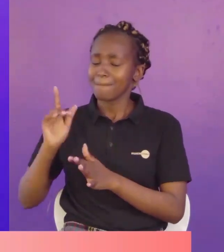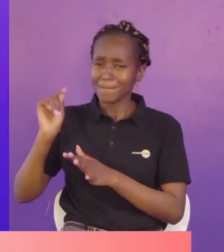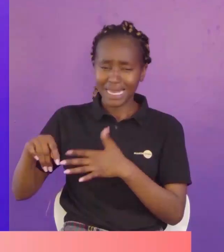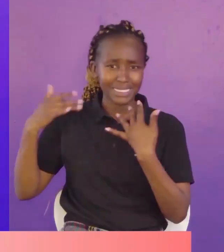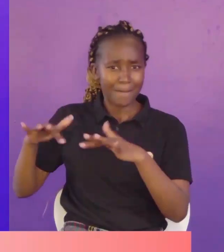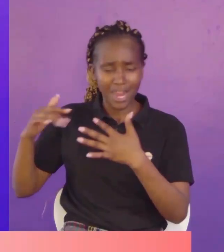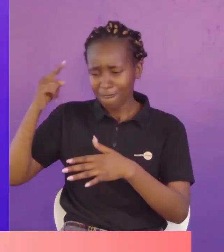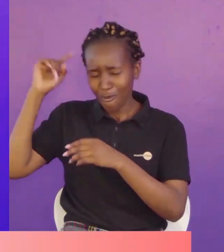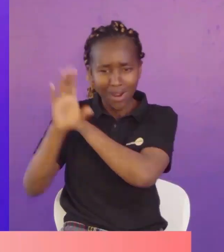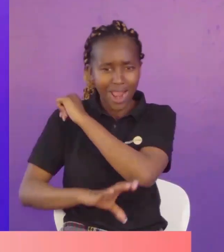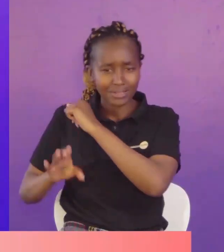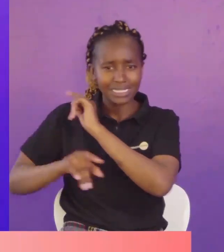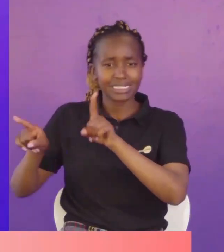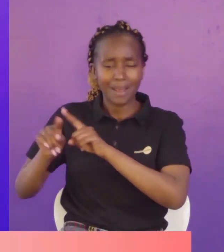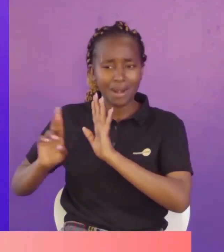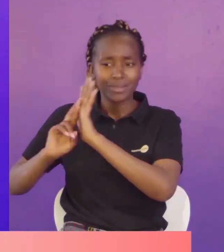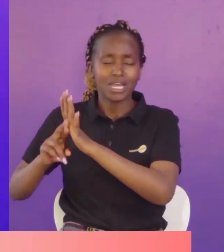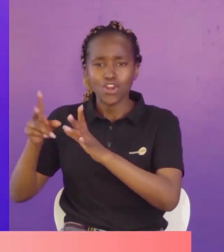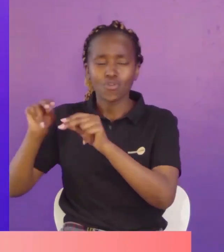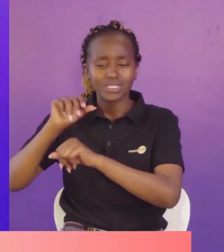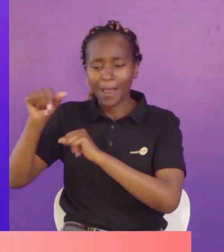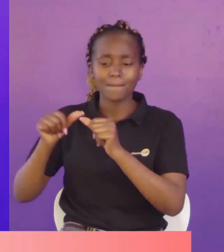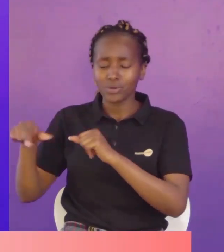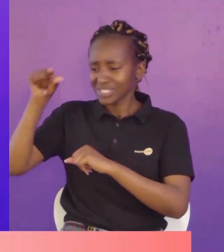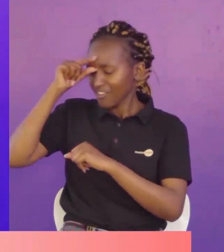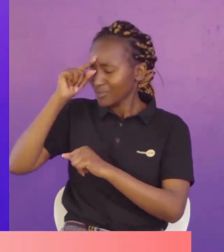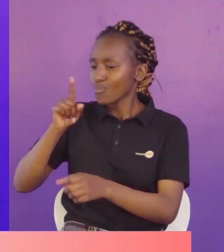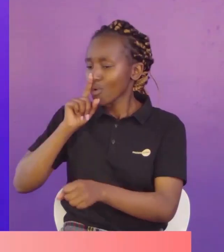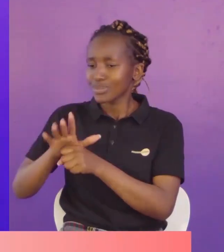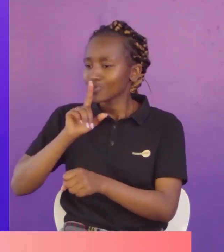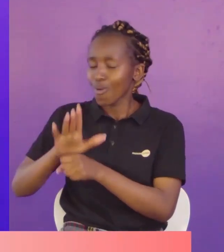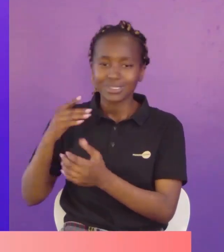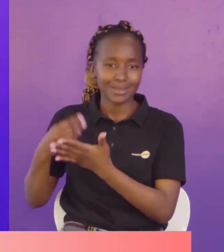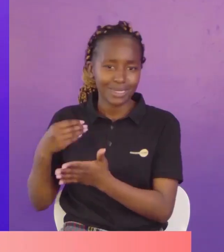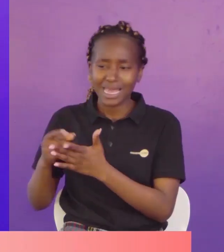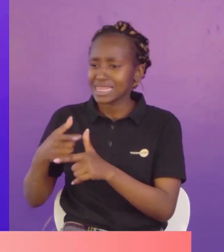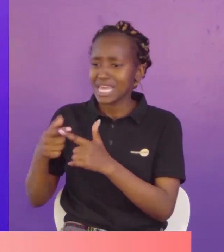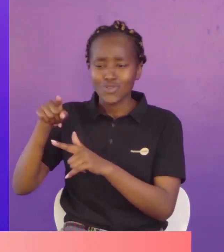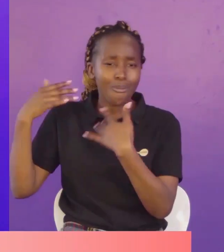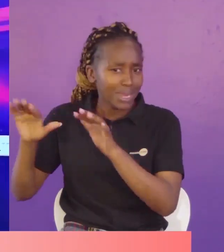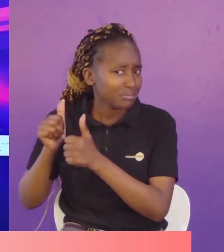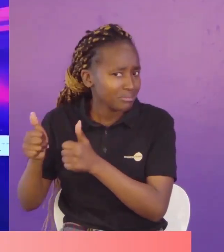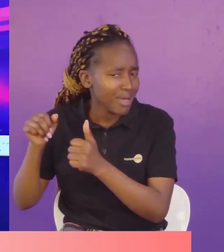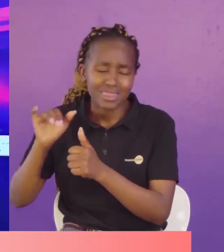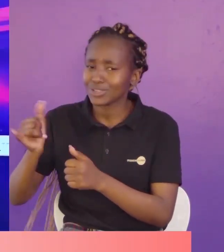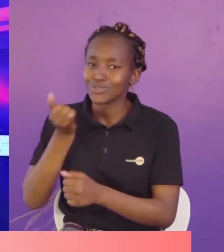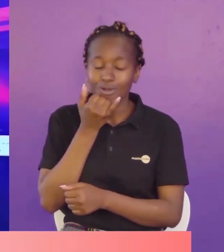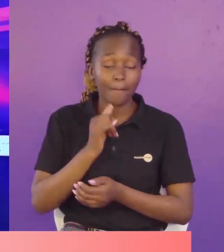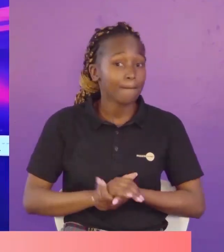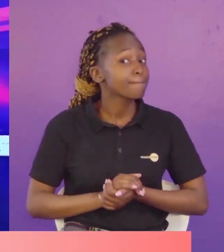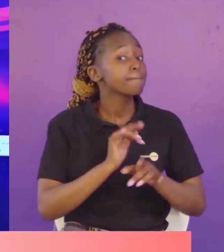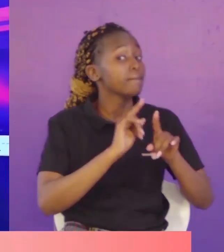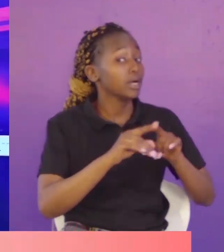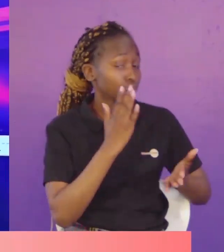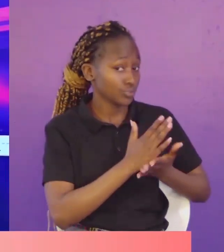Play for the country. Don't wait for the government to promise you something so that you can deliver. But another thing that is killing us